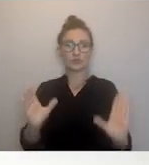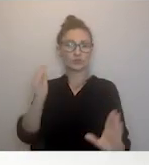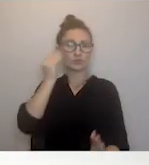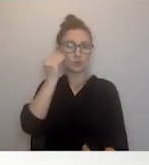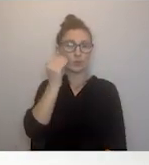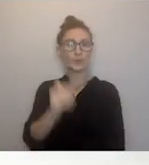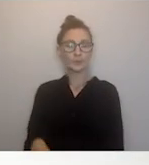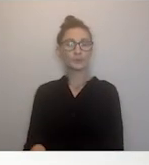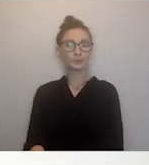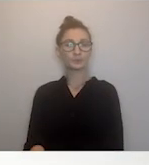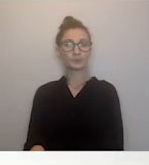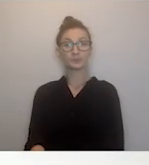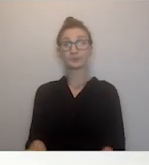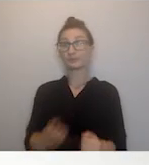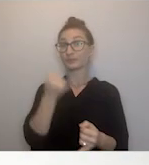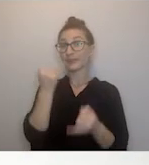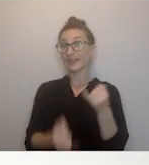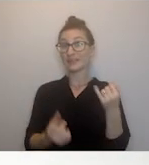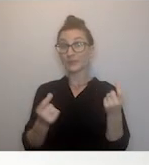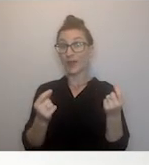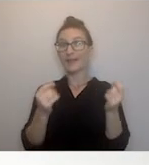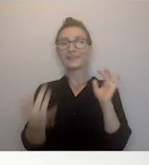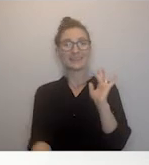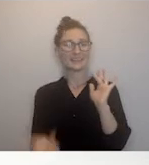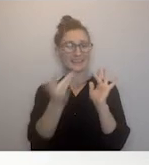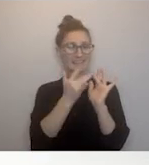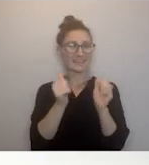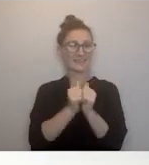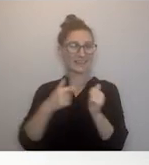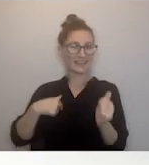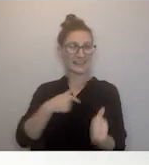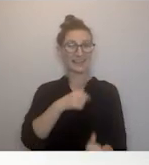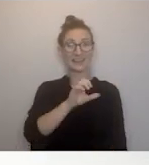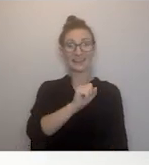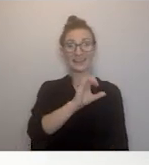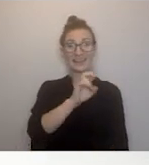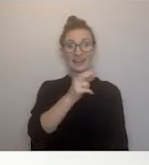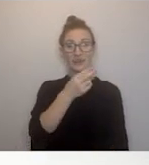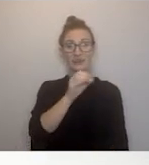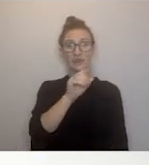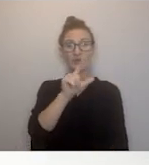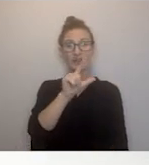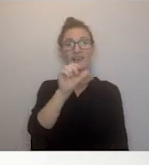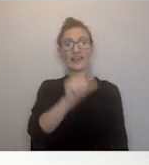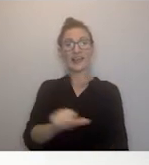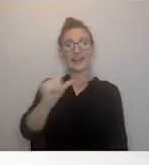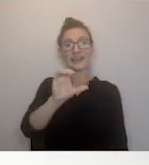any teacher to know as well. So the last thing I'm going to say is connect with us,